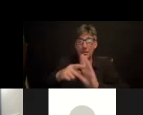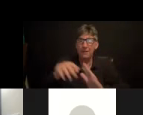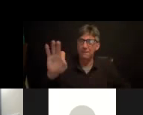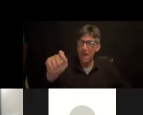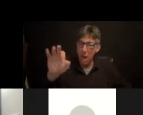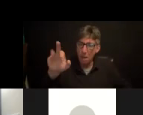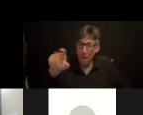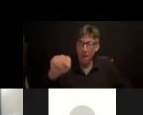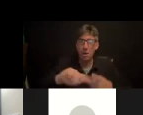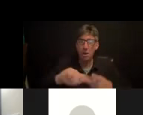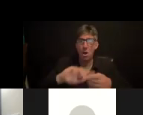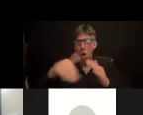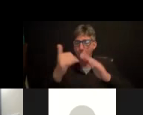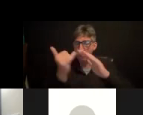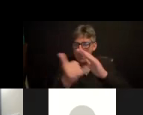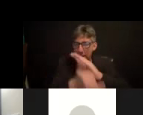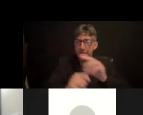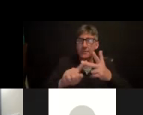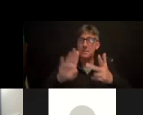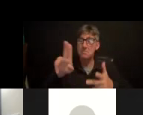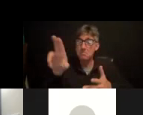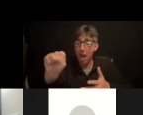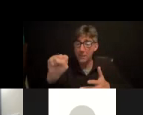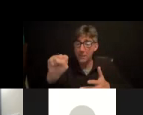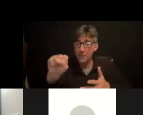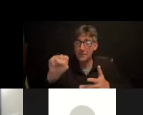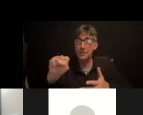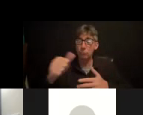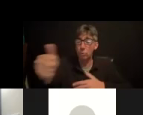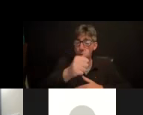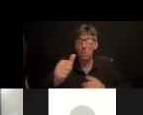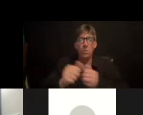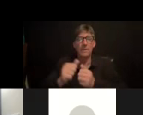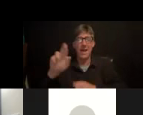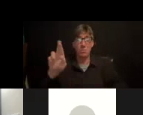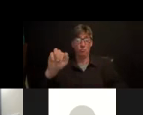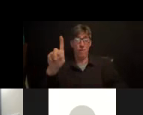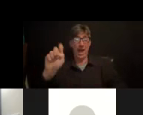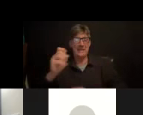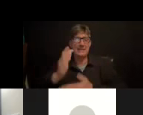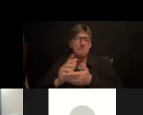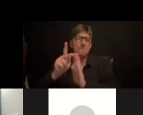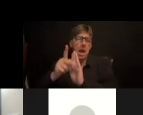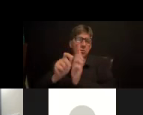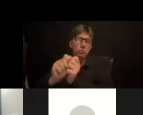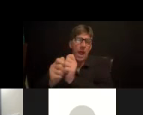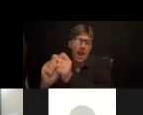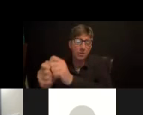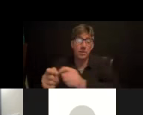transit, bus routes, and the ride with some policy changes. And we'll be running a reduced level on the commuter